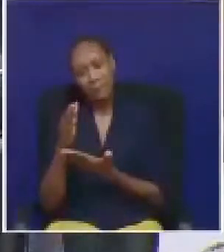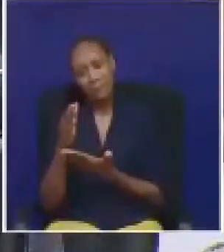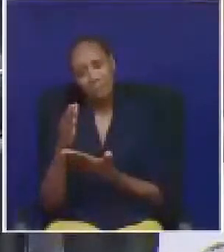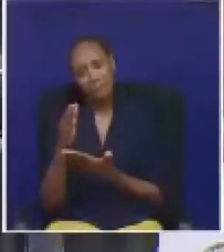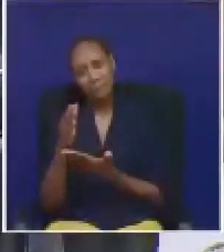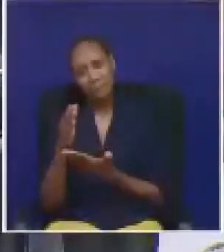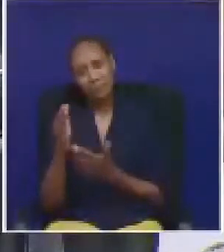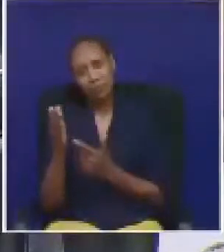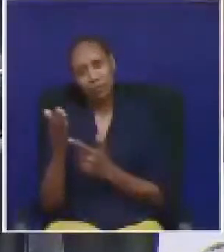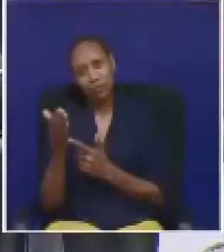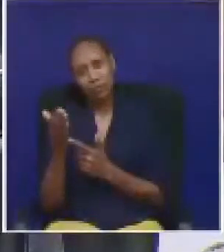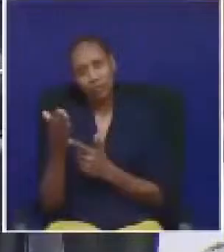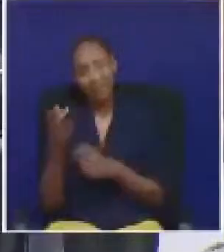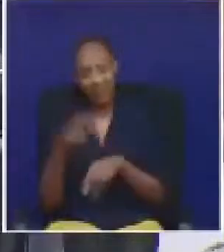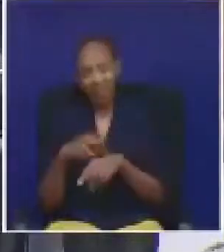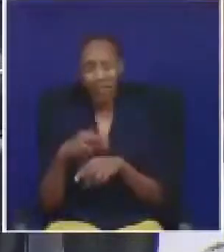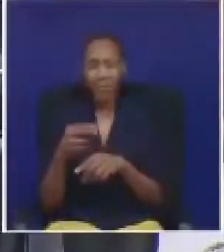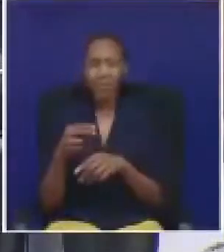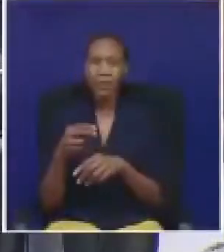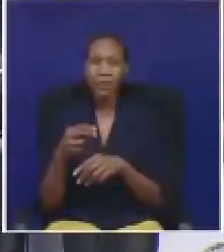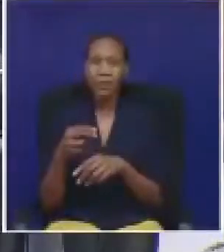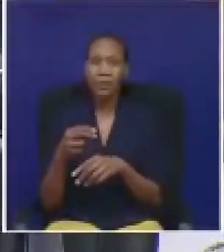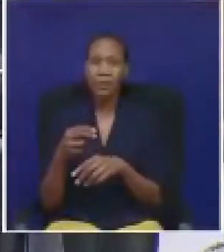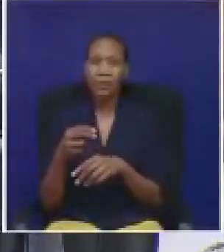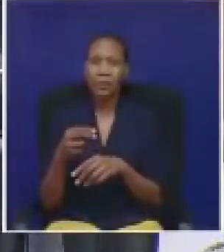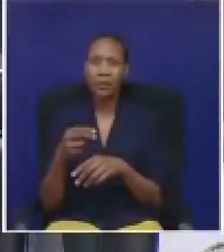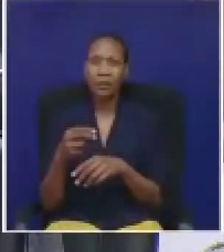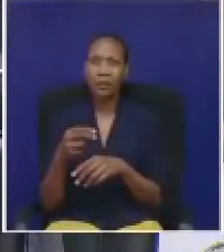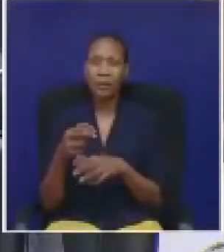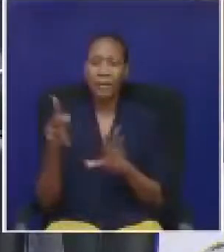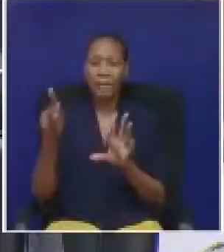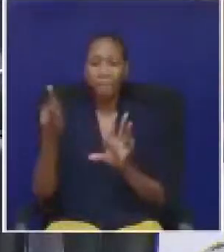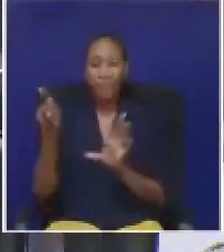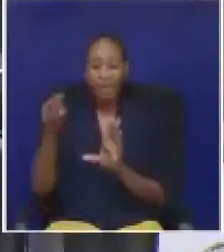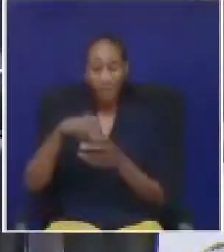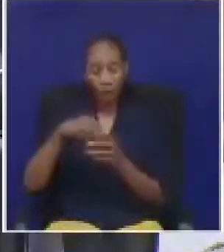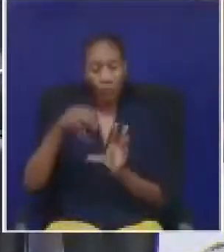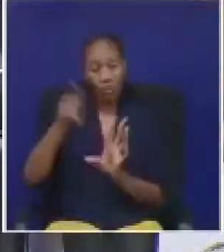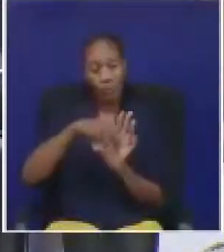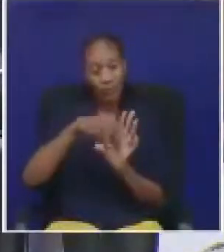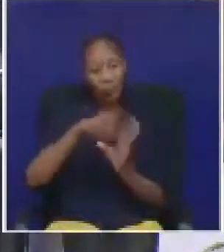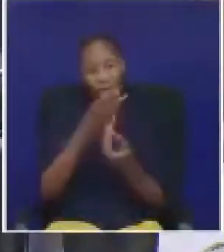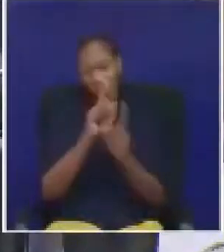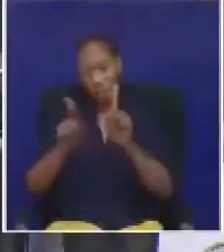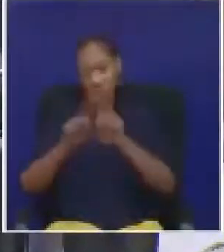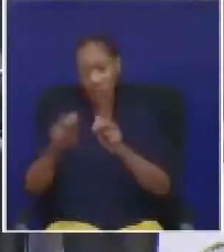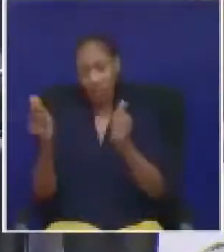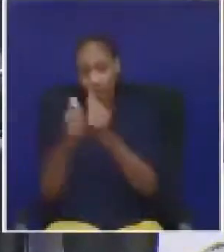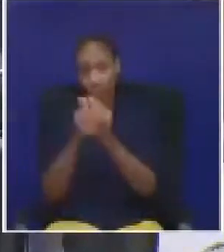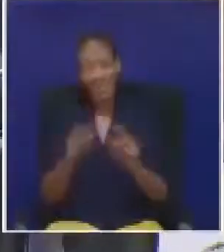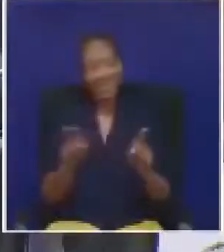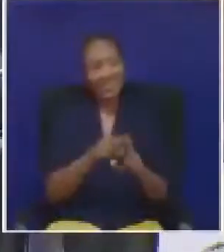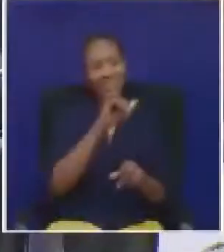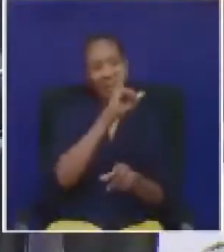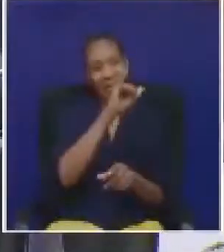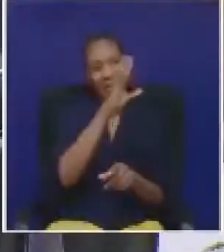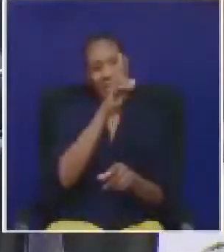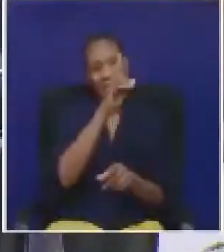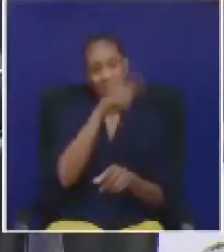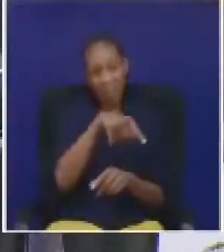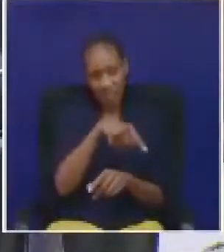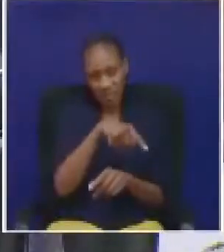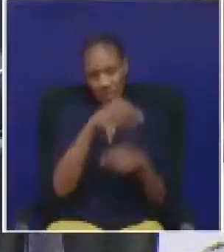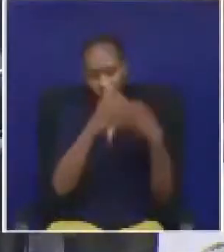the authority and to ensure effective participation from all stakeholders. Like in the IDP processes,